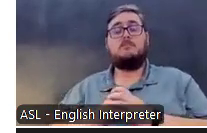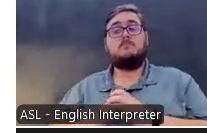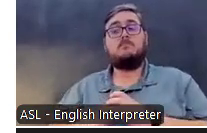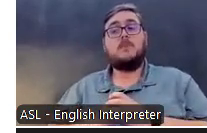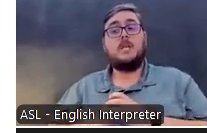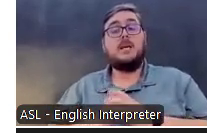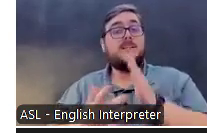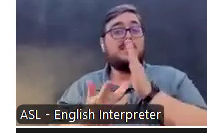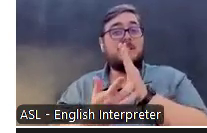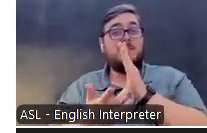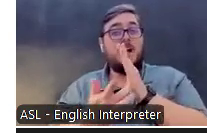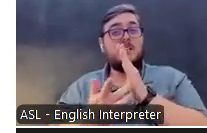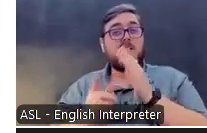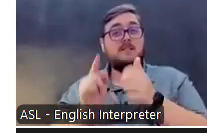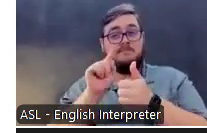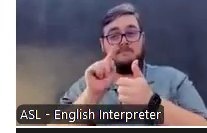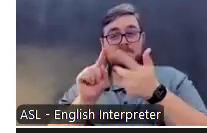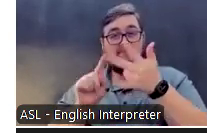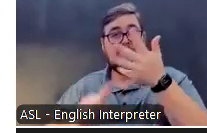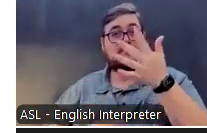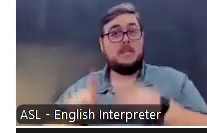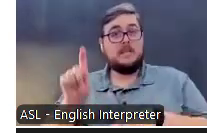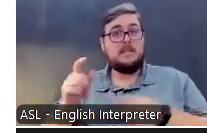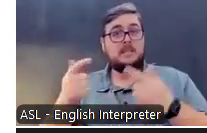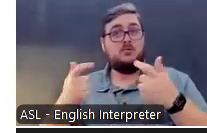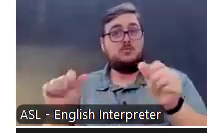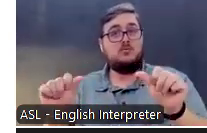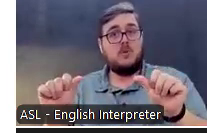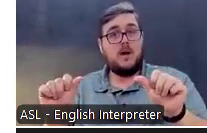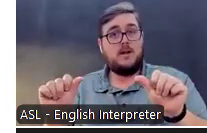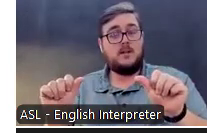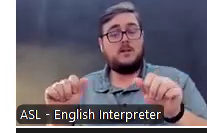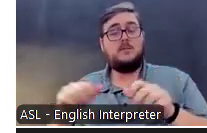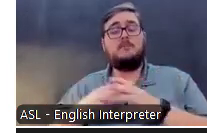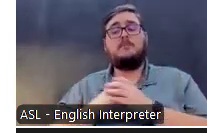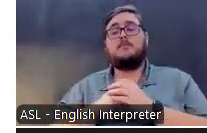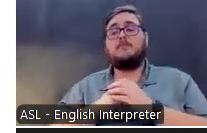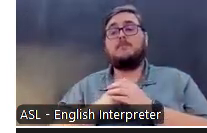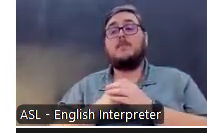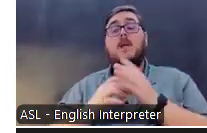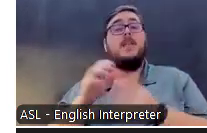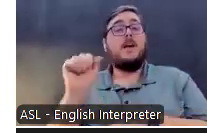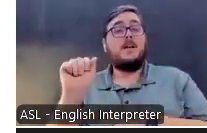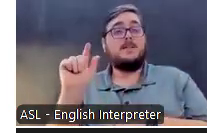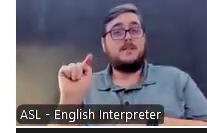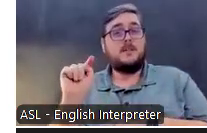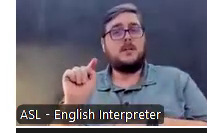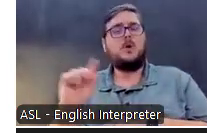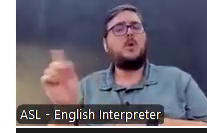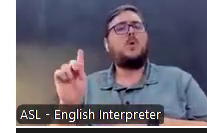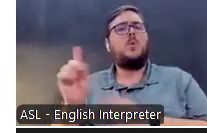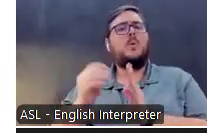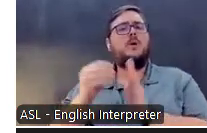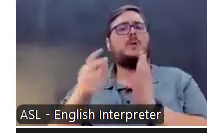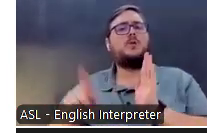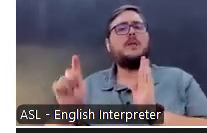Where is the student going to need the assistive technology? The IEP team should consider any needs the